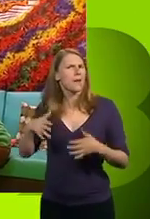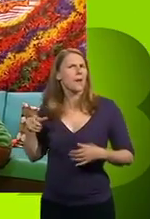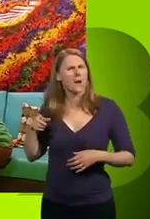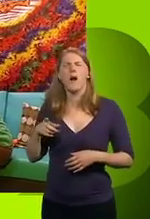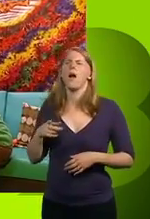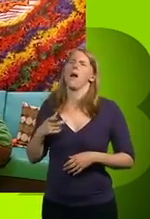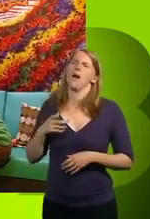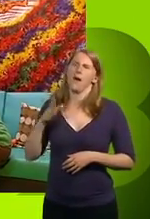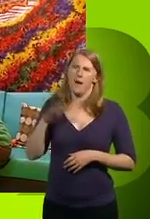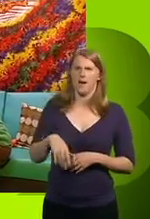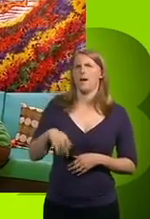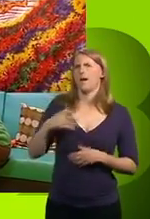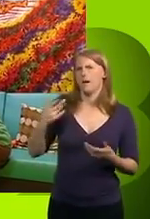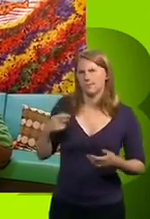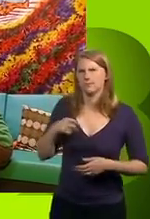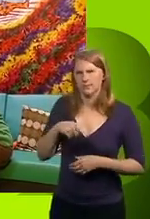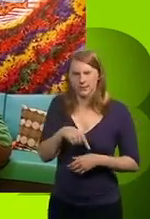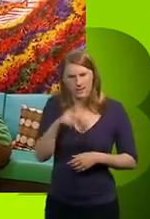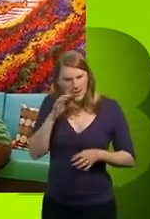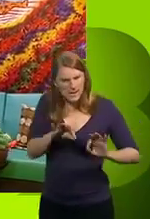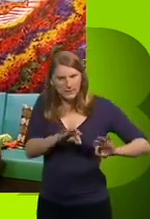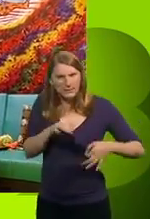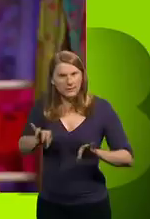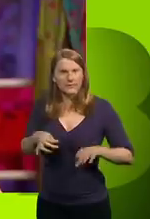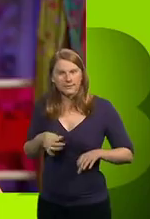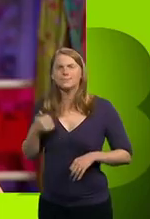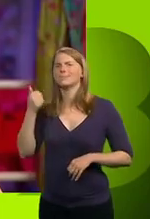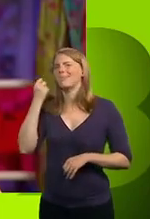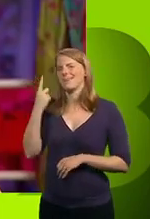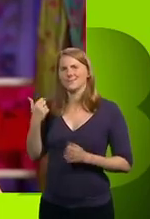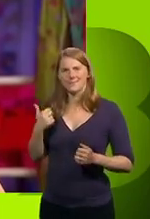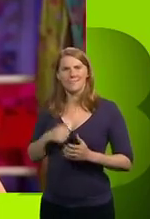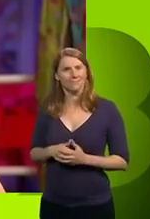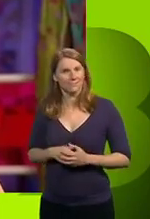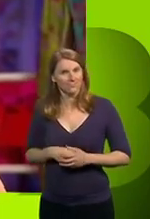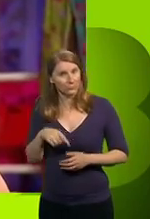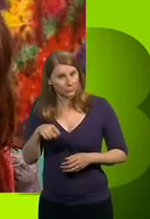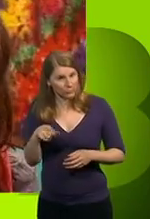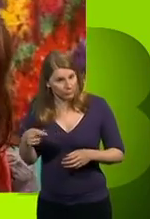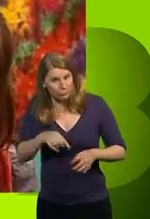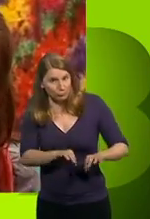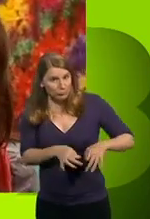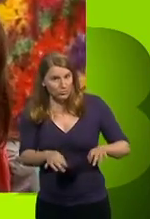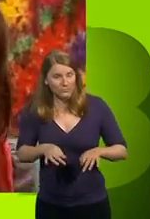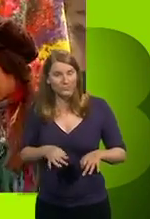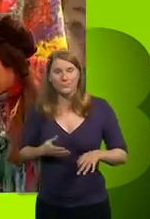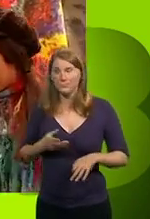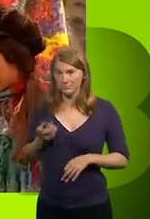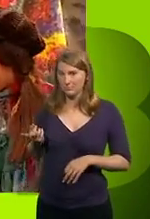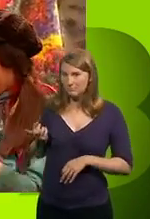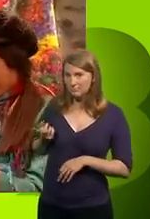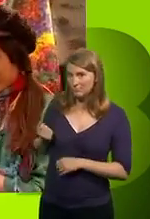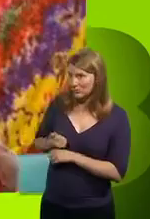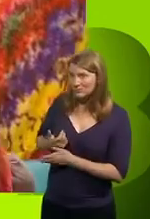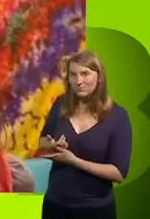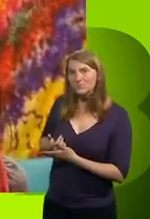Anyway, I thought we could fit it with some booties. Great idea. You're actually going to put booties on this dog? Well, that's what she said. Here, use